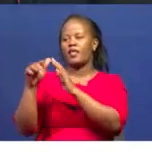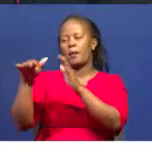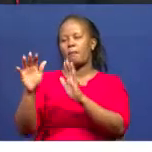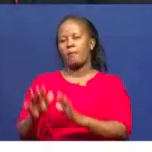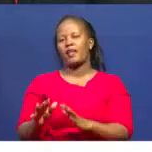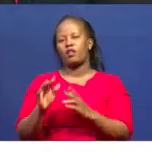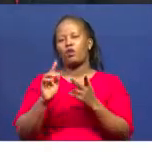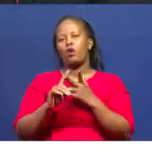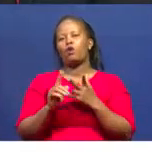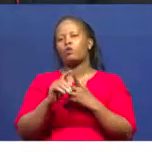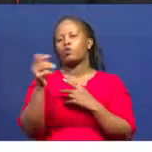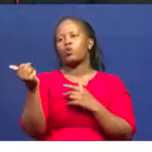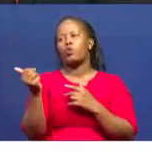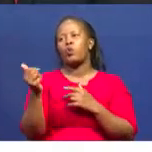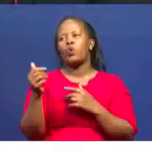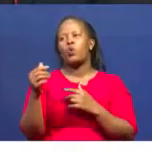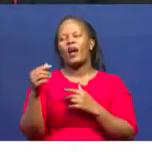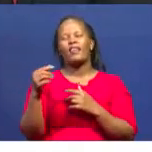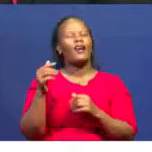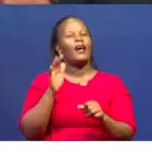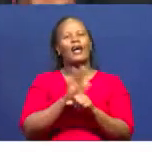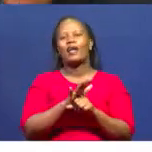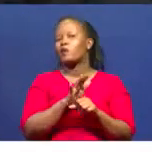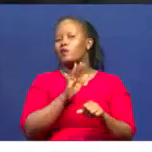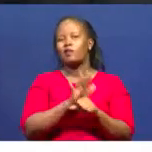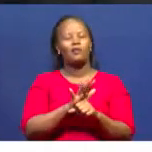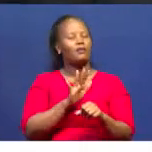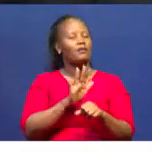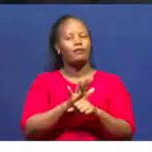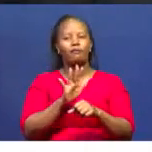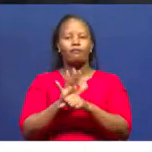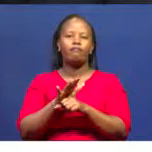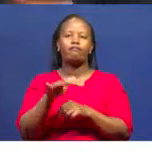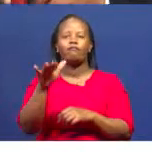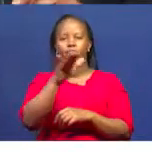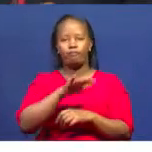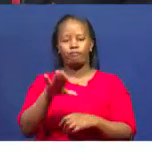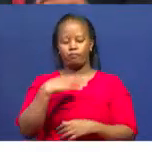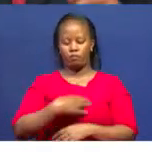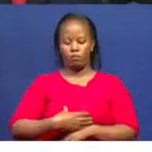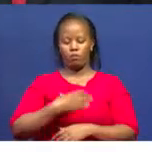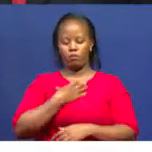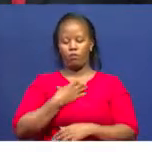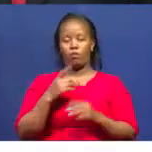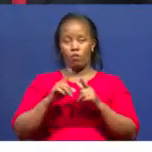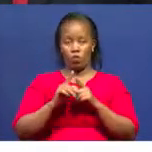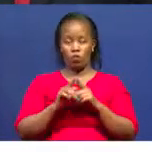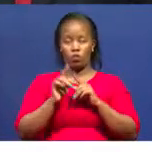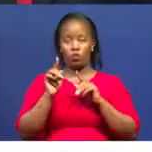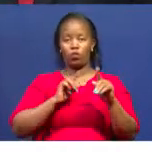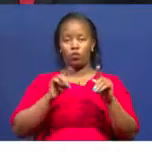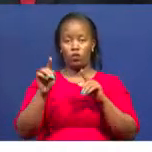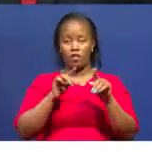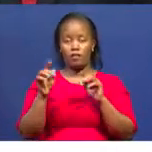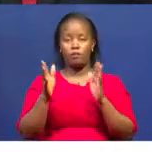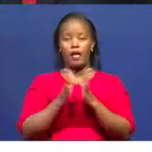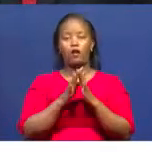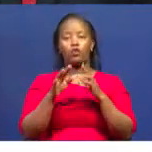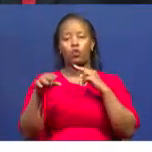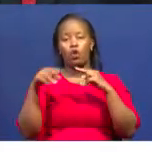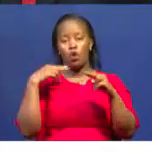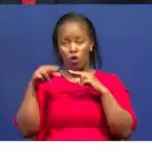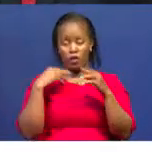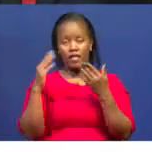Jinja is also there. There's a lot. And also the tourism and hospitality industry has